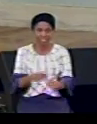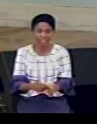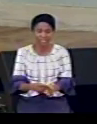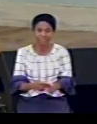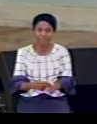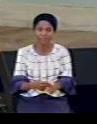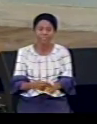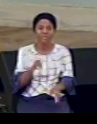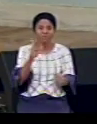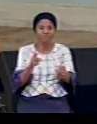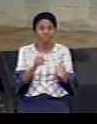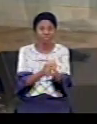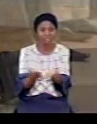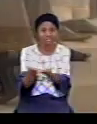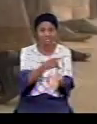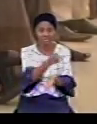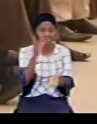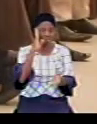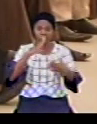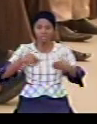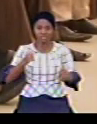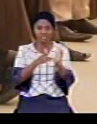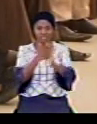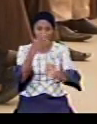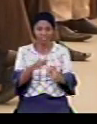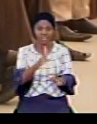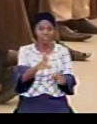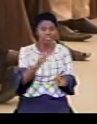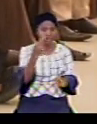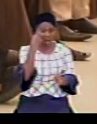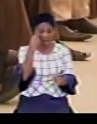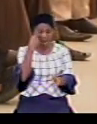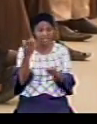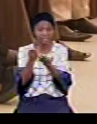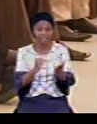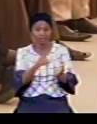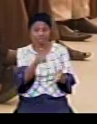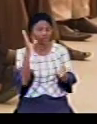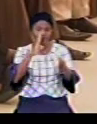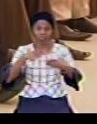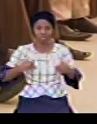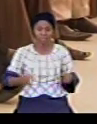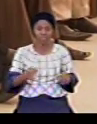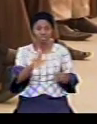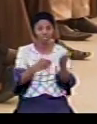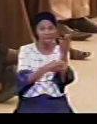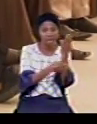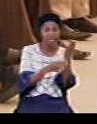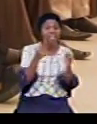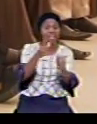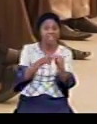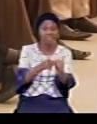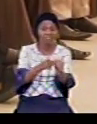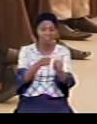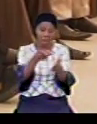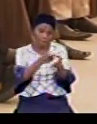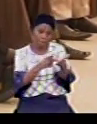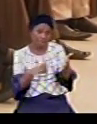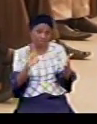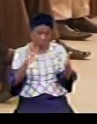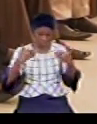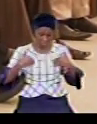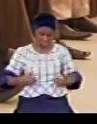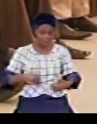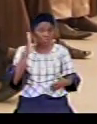you will be healed. Your eyes serving you will be healed. Every part of your body will